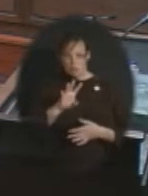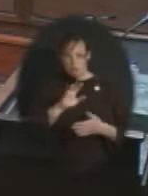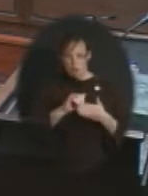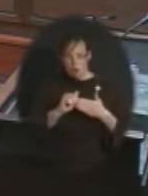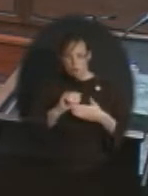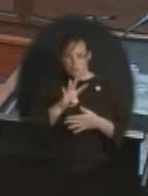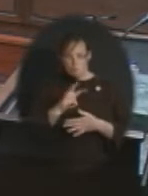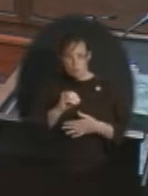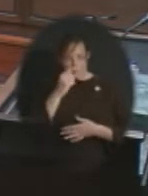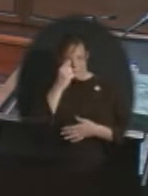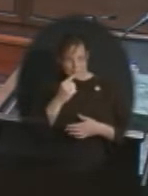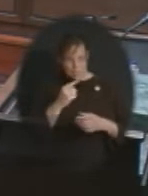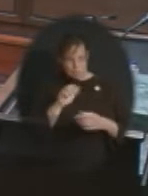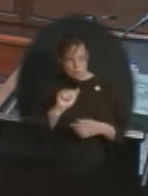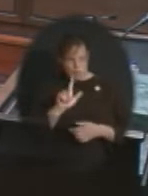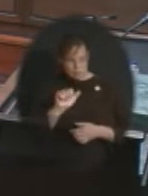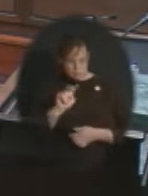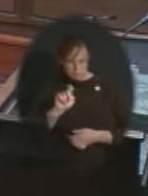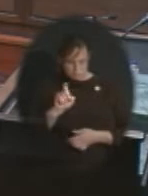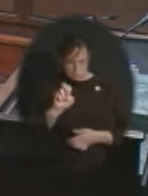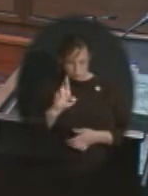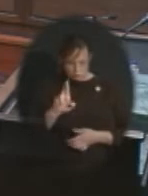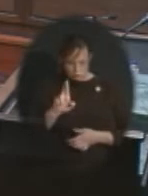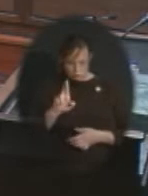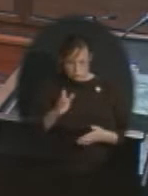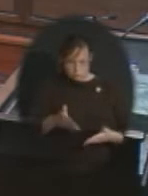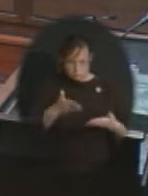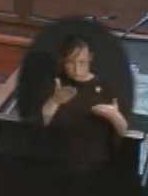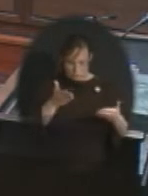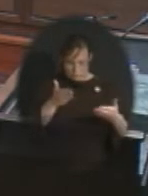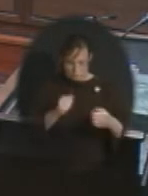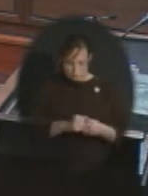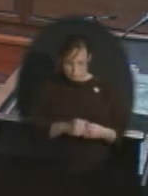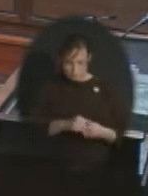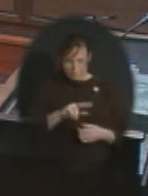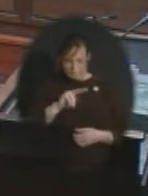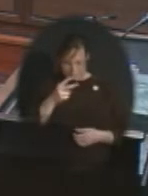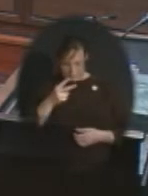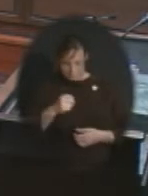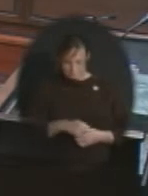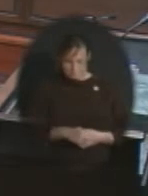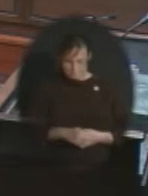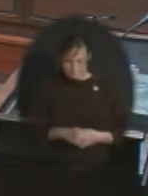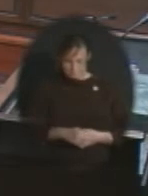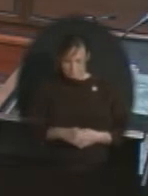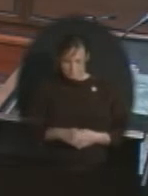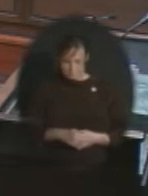$67,274.40 to Alexander Open Systems as presented. Second.